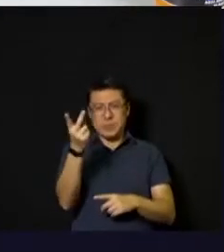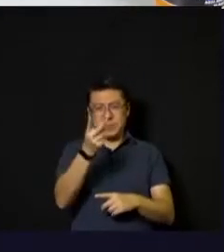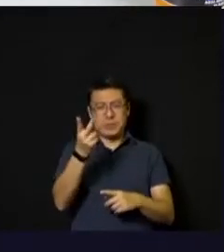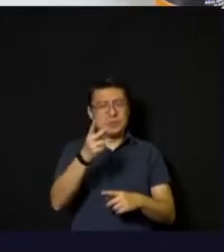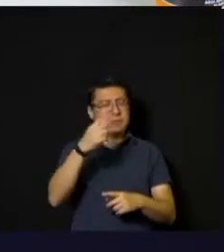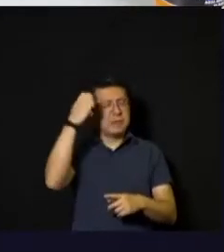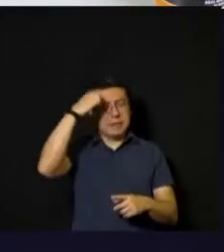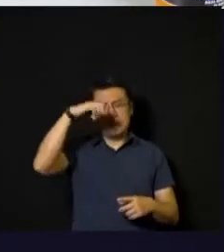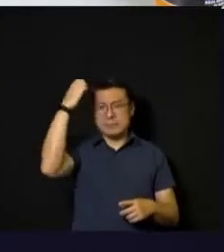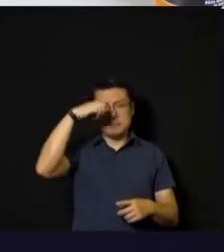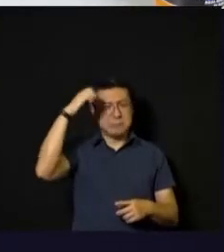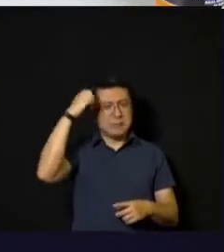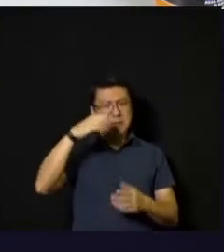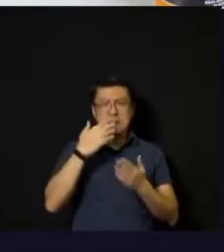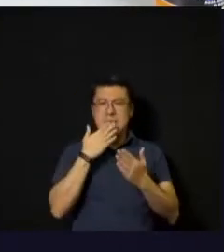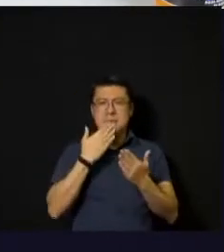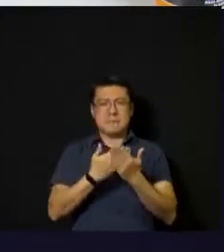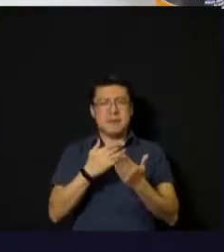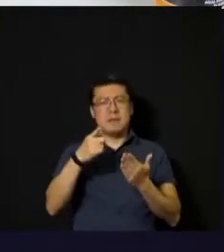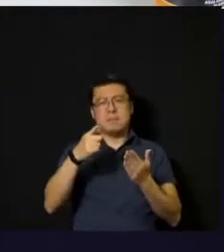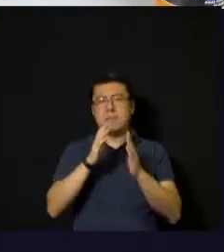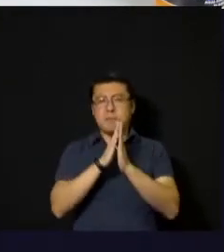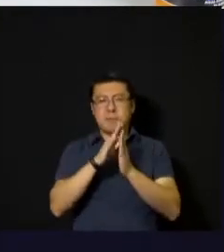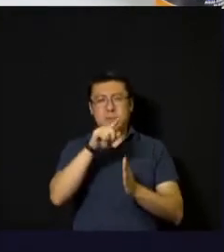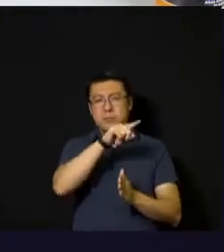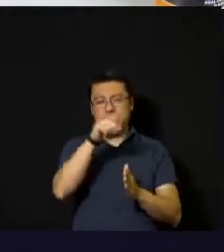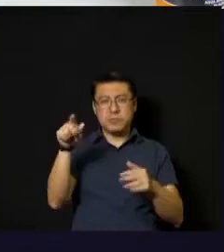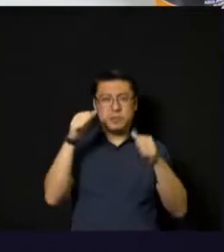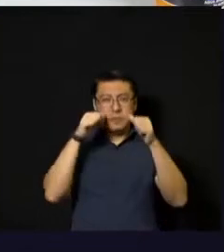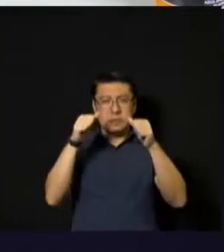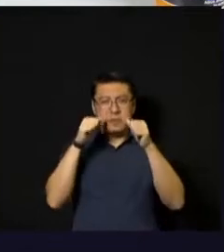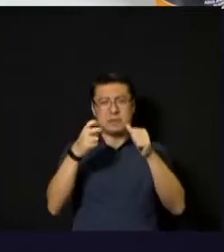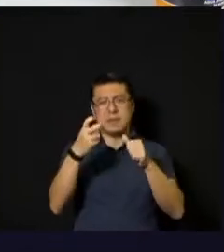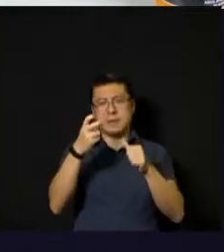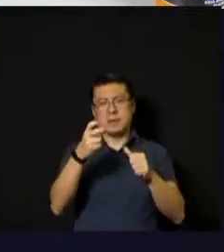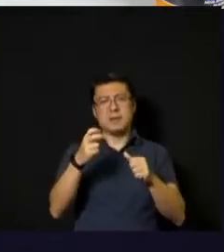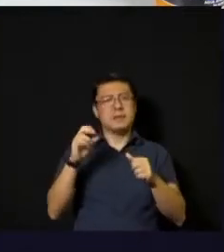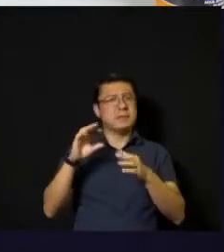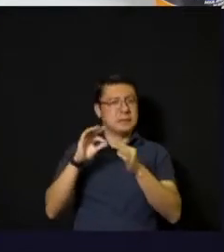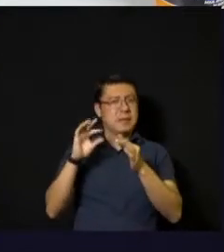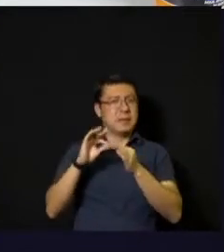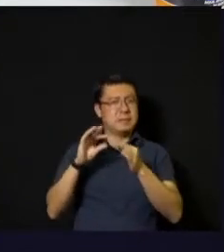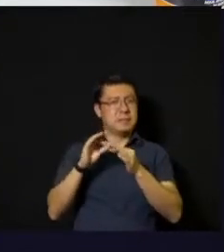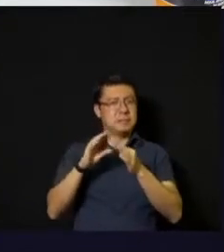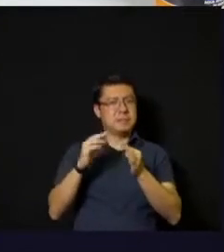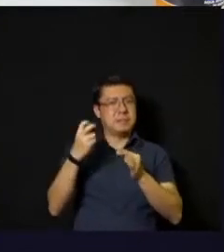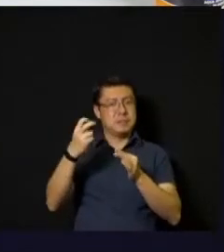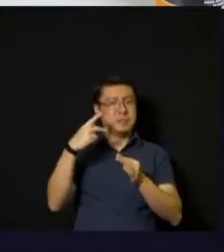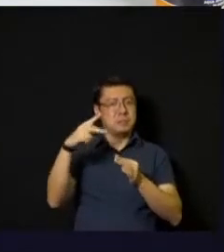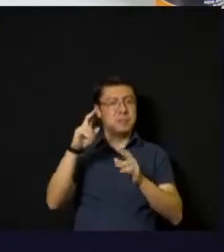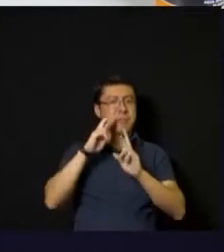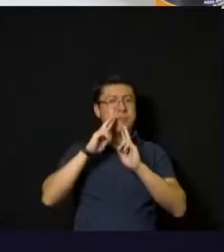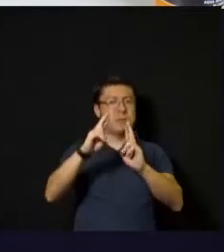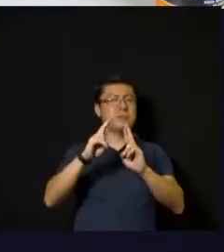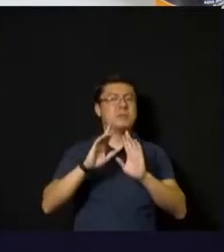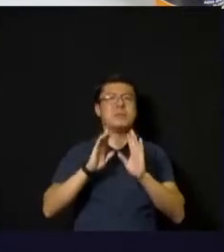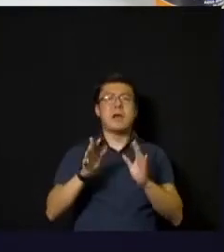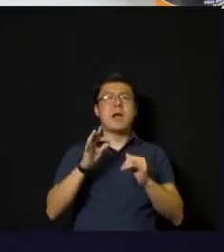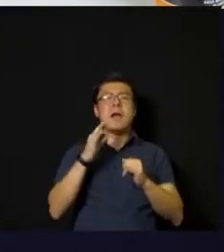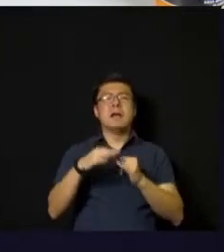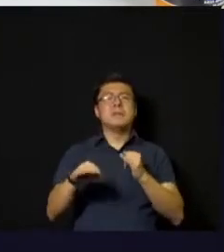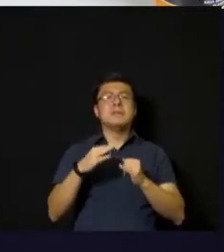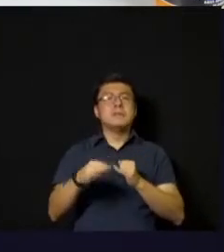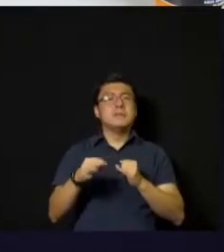it really well. I ask everybody to listen to what you do and how you talk. And just to close